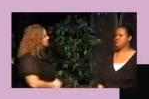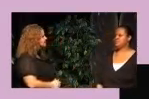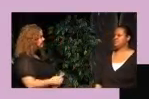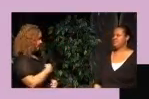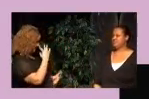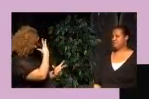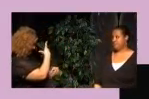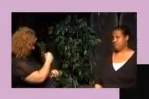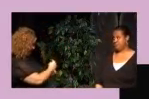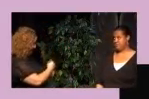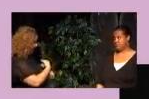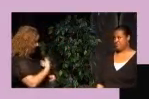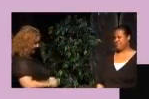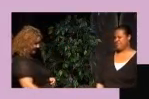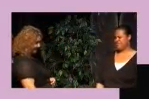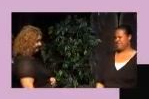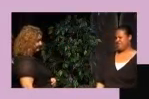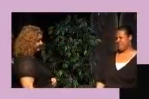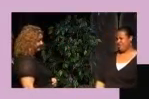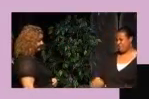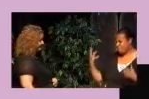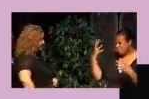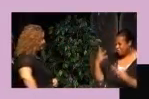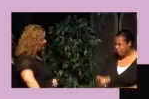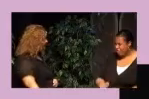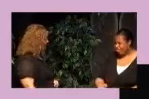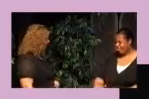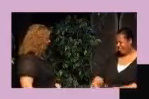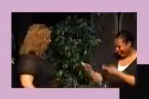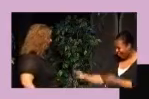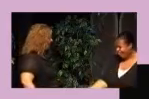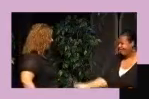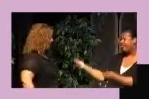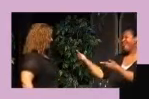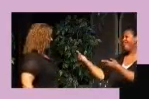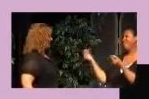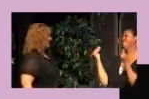I'm beautiful, aren't I? Beautiful? Are you beautiful?